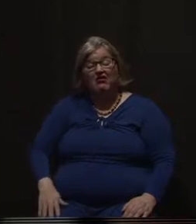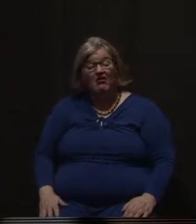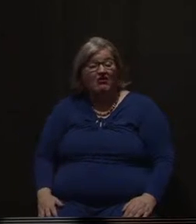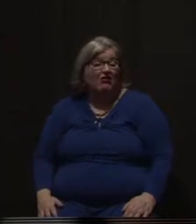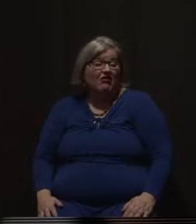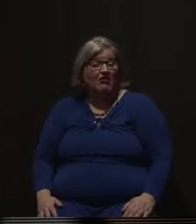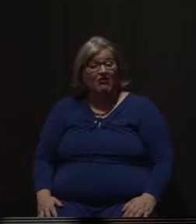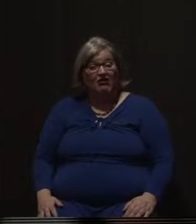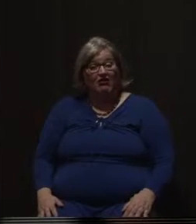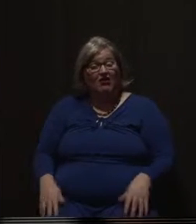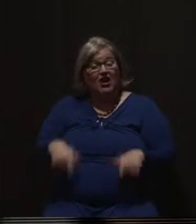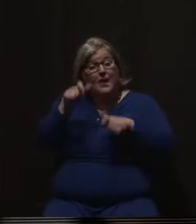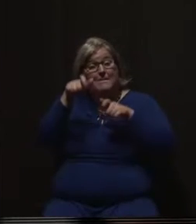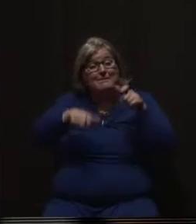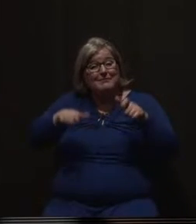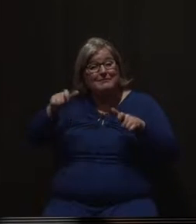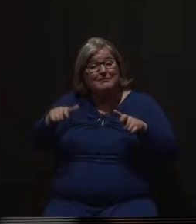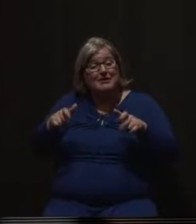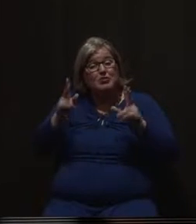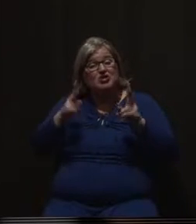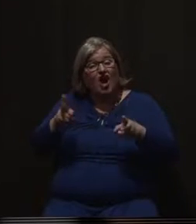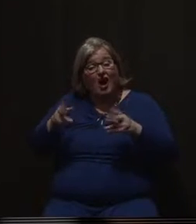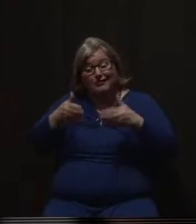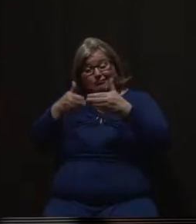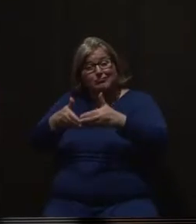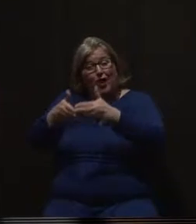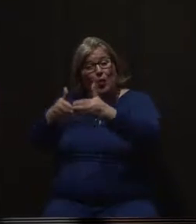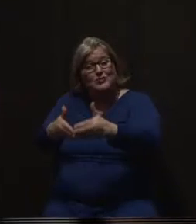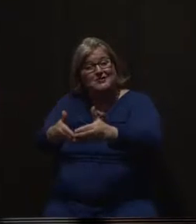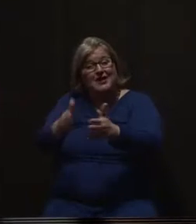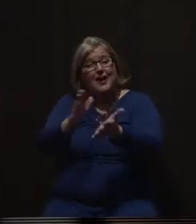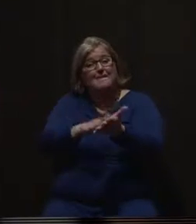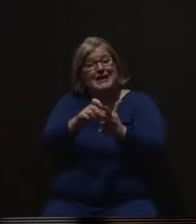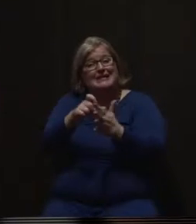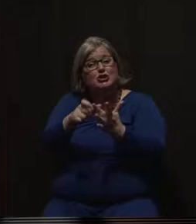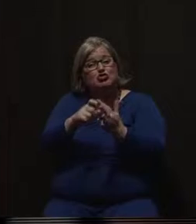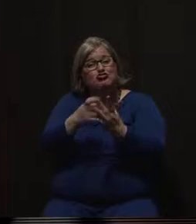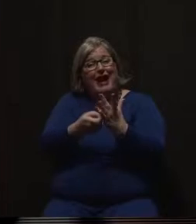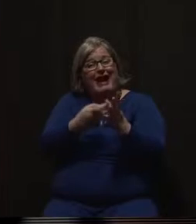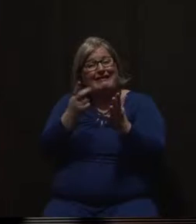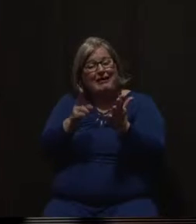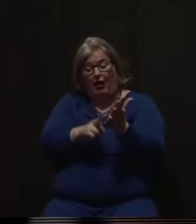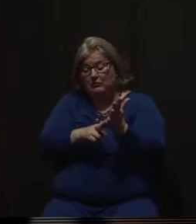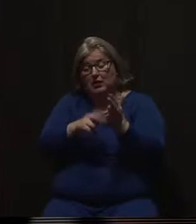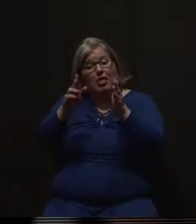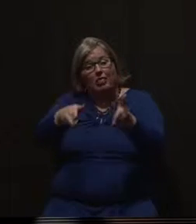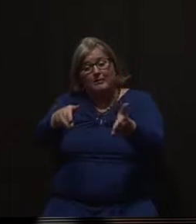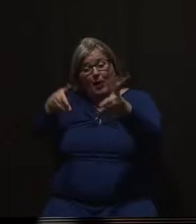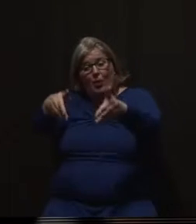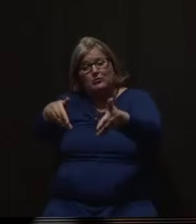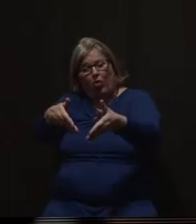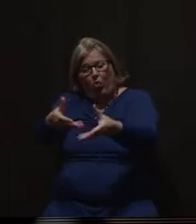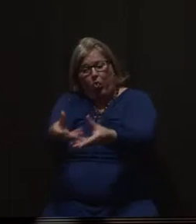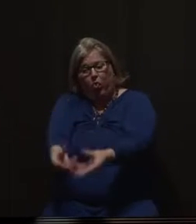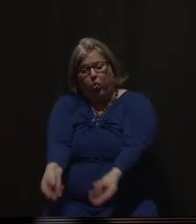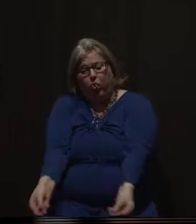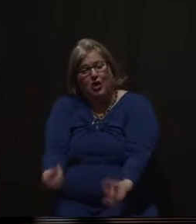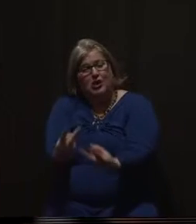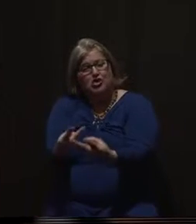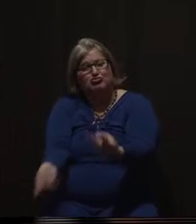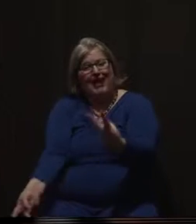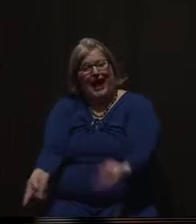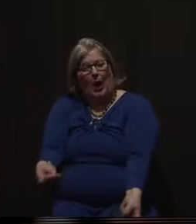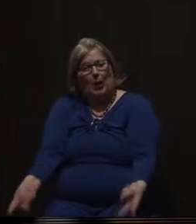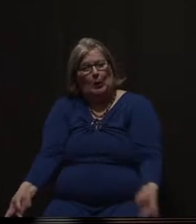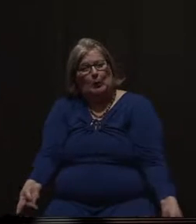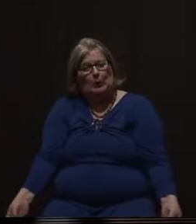dying in the Mediterranean, for example. Drowning in the Mediterranean. So, and I thought, I really love that book, but